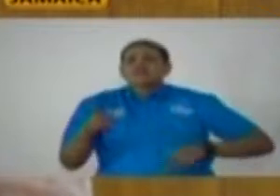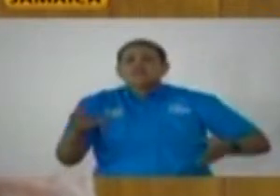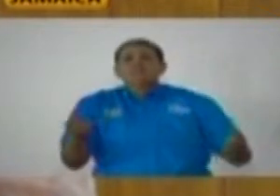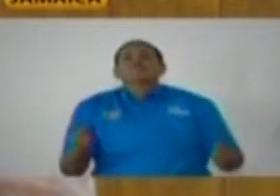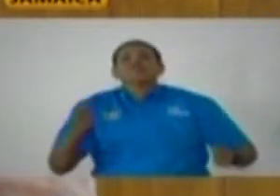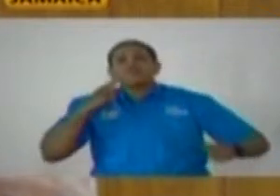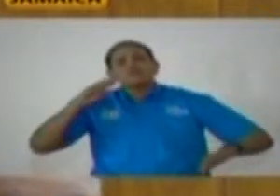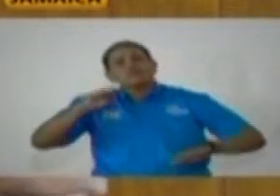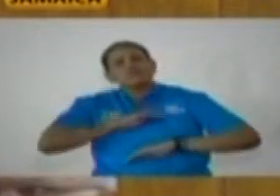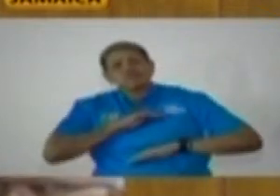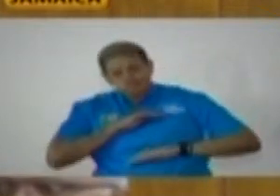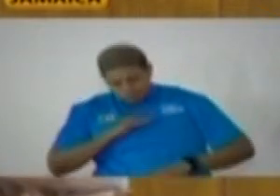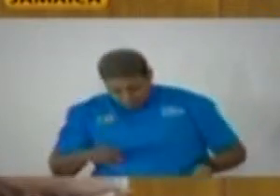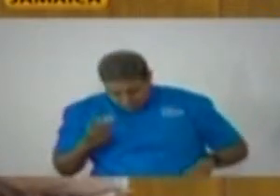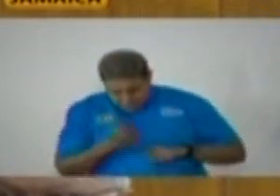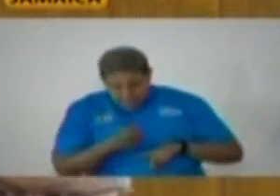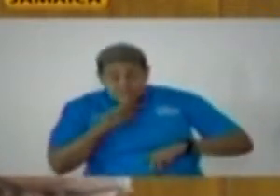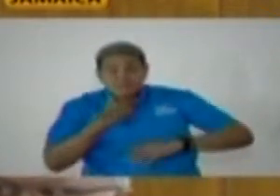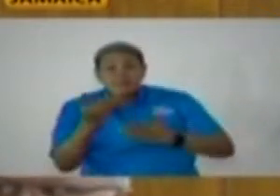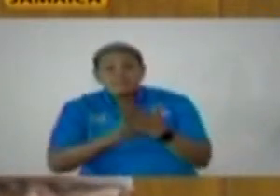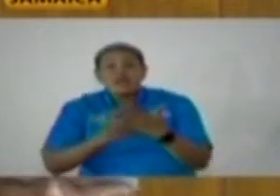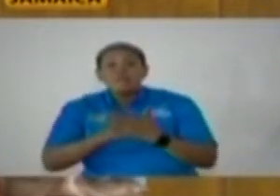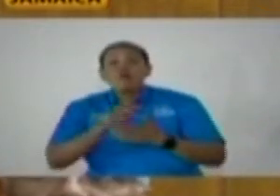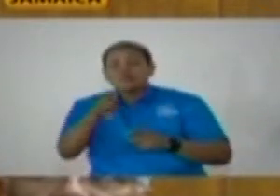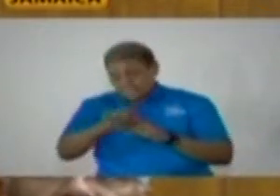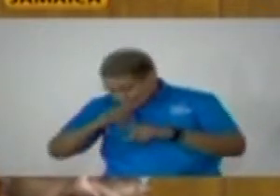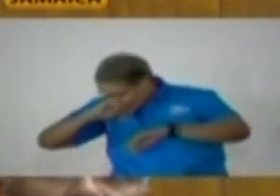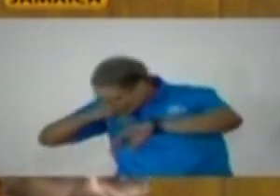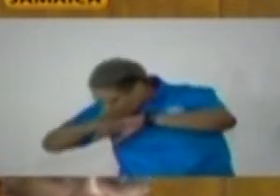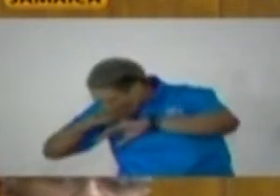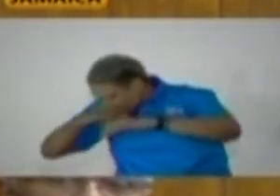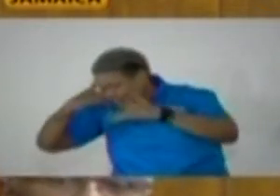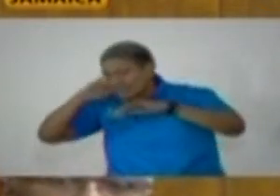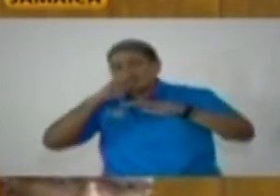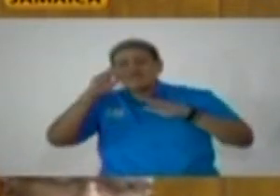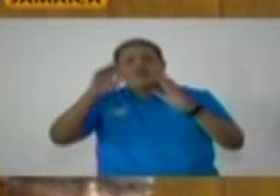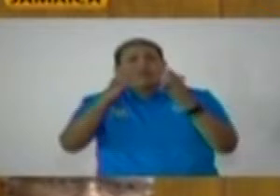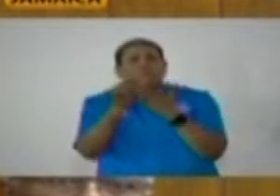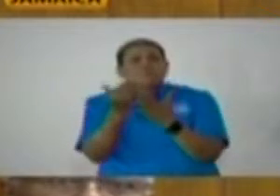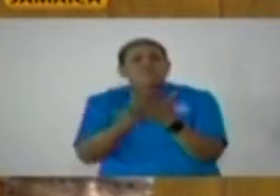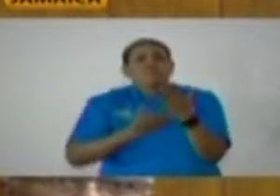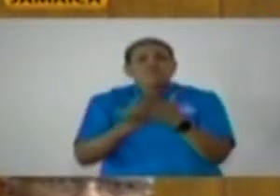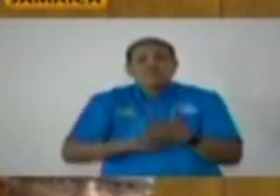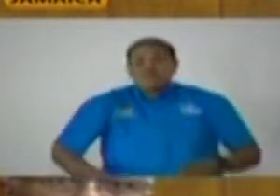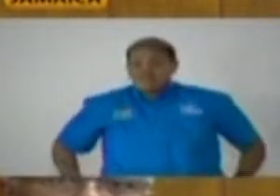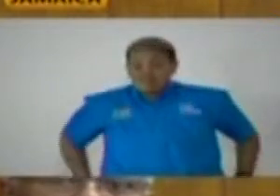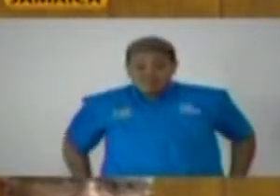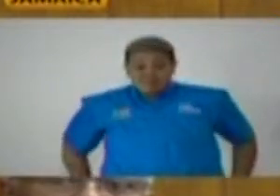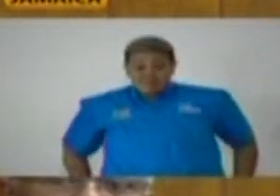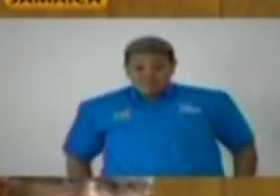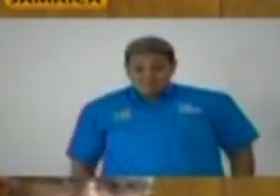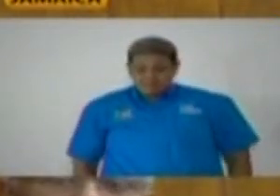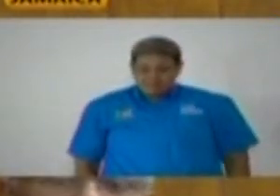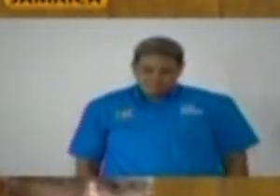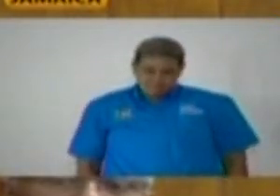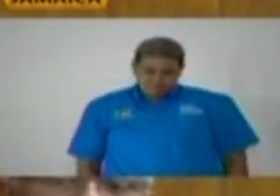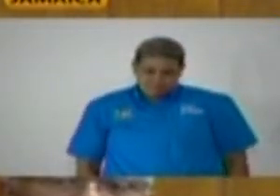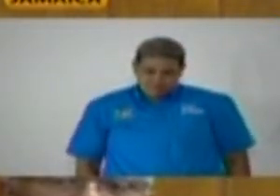with. The minimum wage sets the standard for wages across the board. It means our tourism workers,